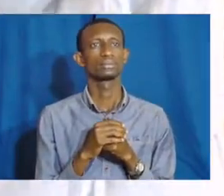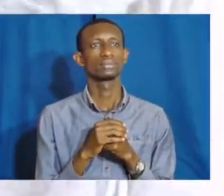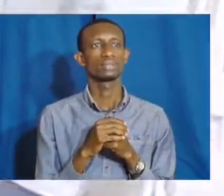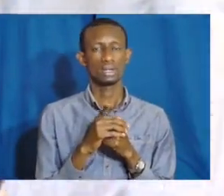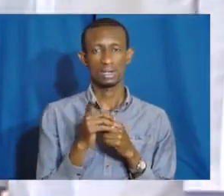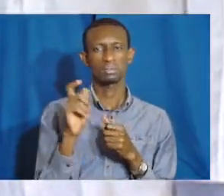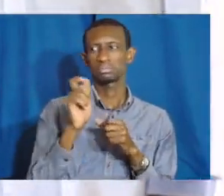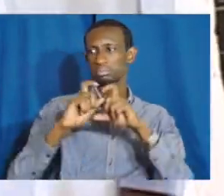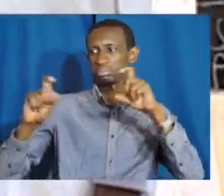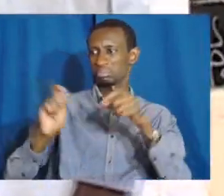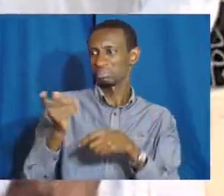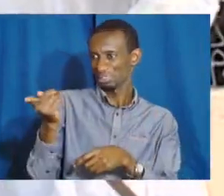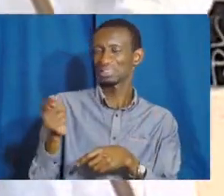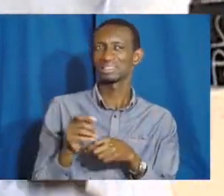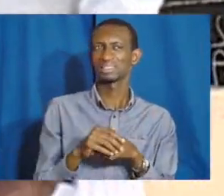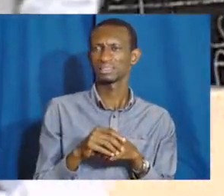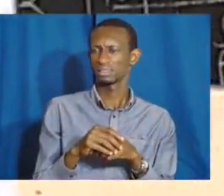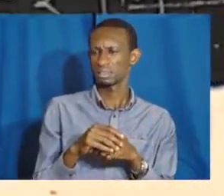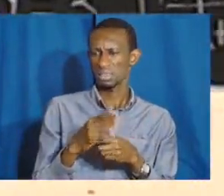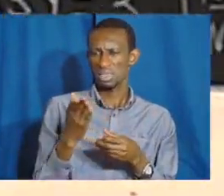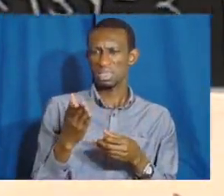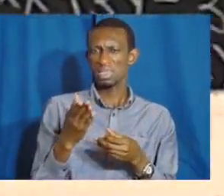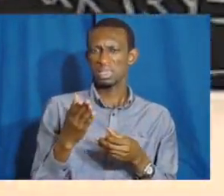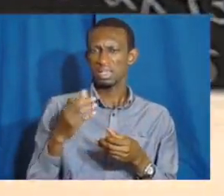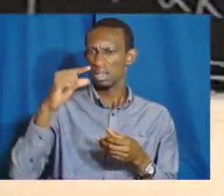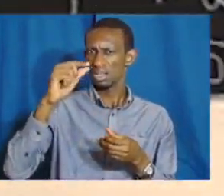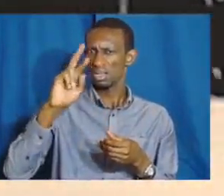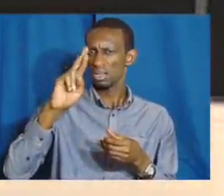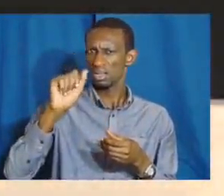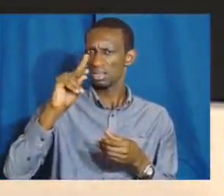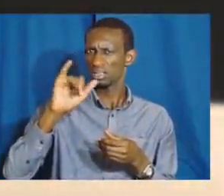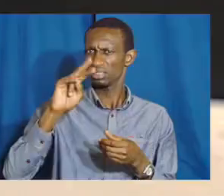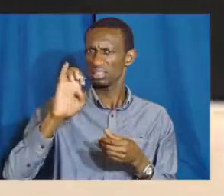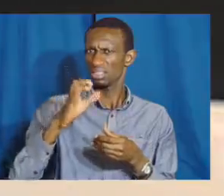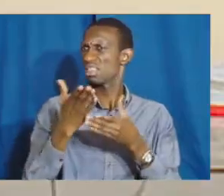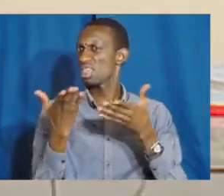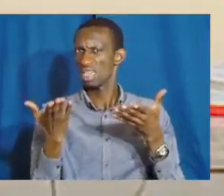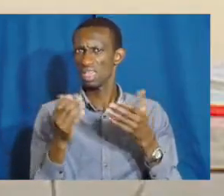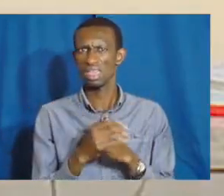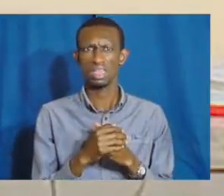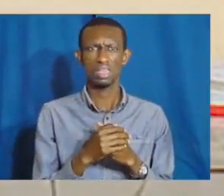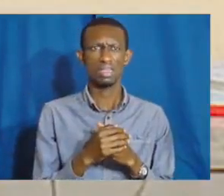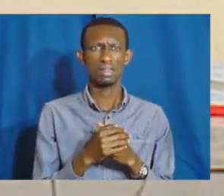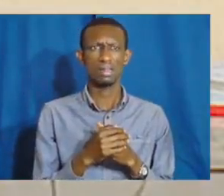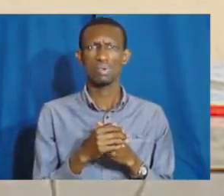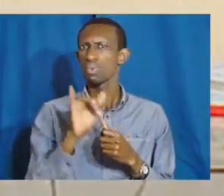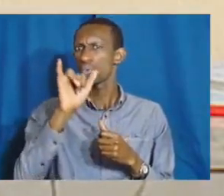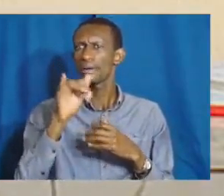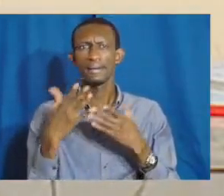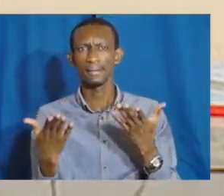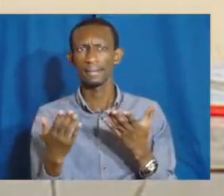it's written like this. What is the gradient? What is the y-intercept? What's